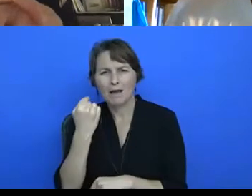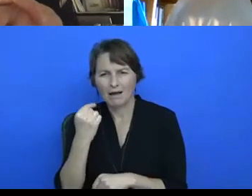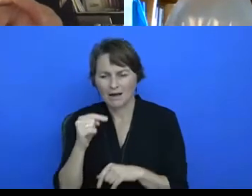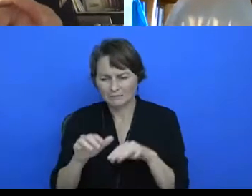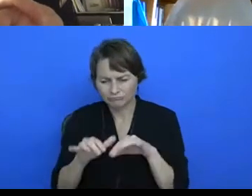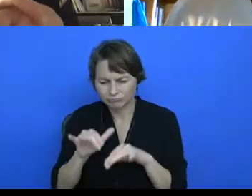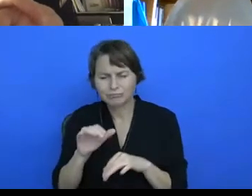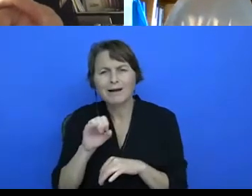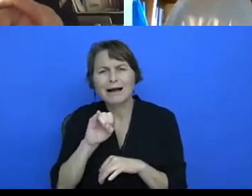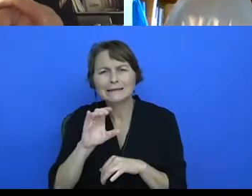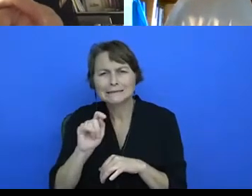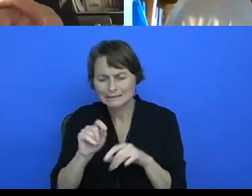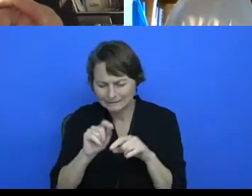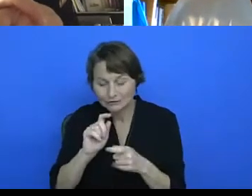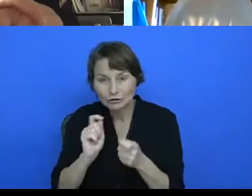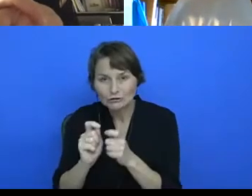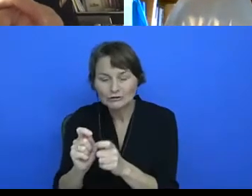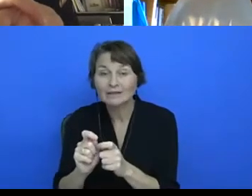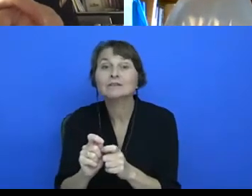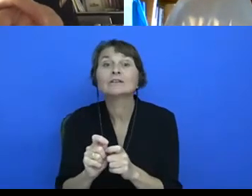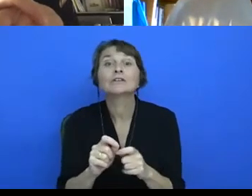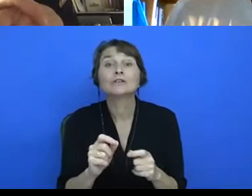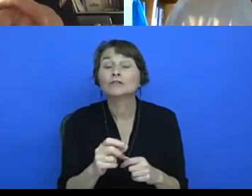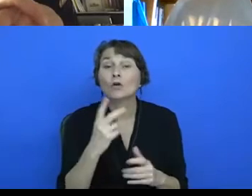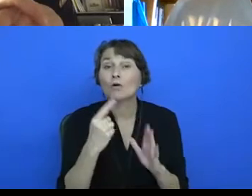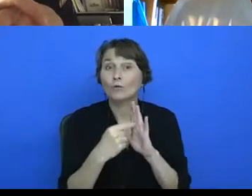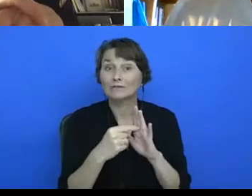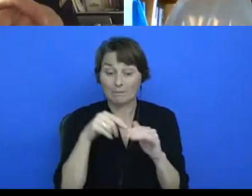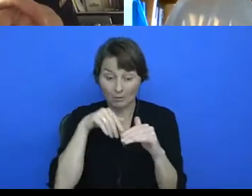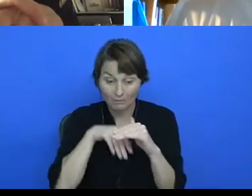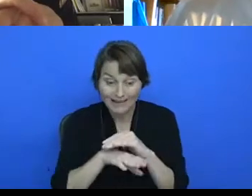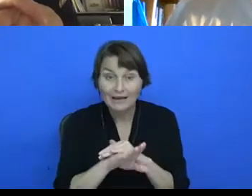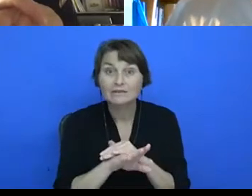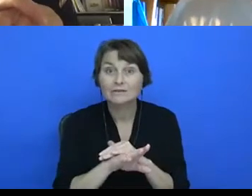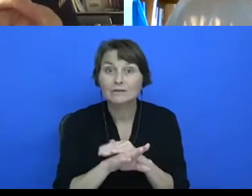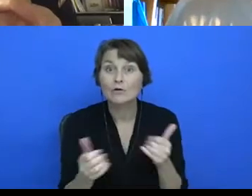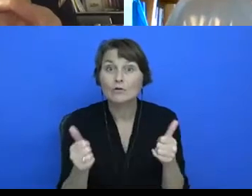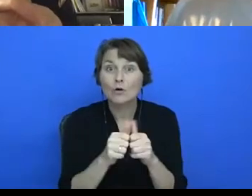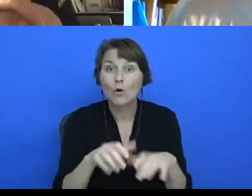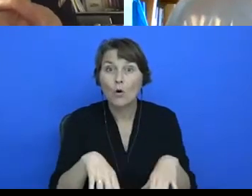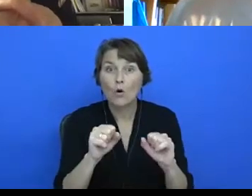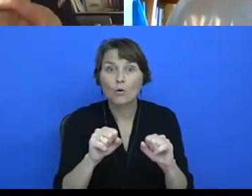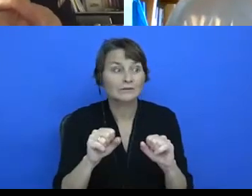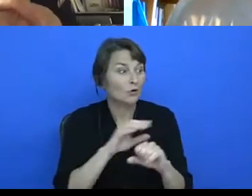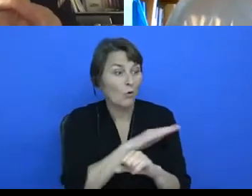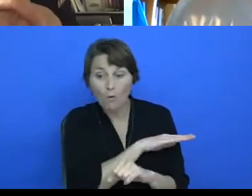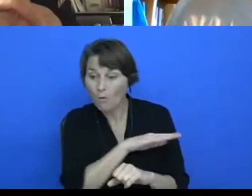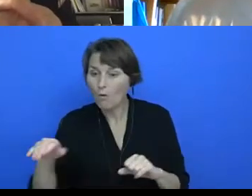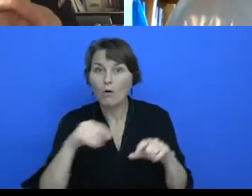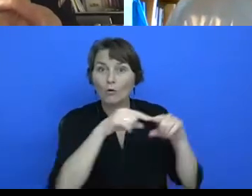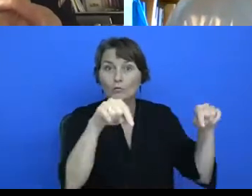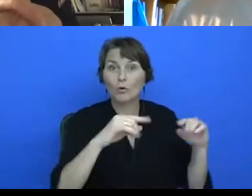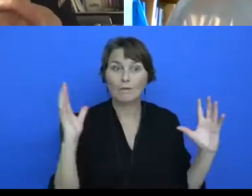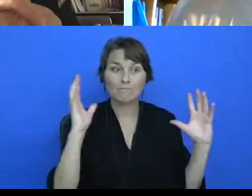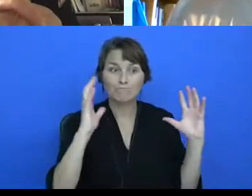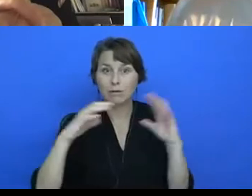co-hosts was entering any of the rooms, all of the rooms would simultaneously crash. So that was just complete craziness. And then we actually had